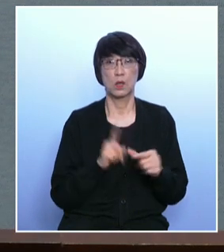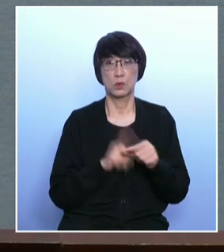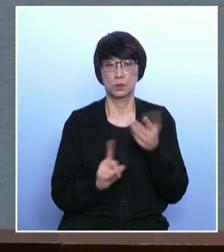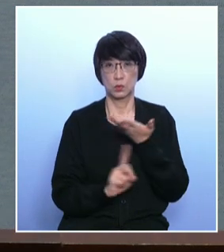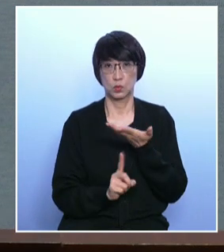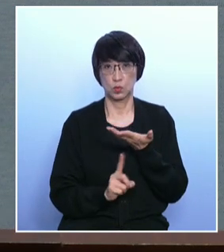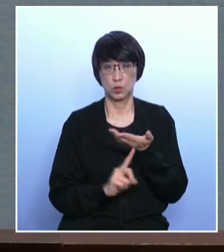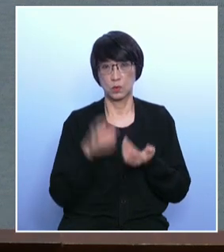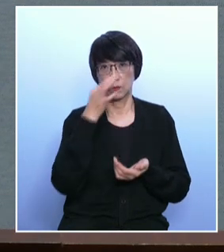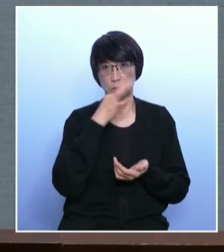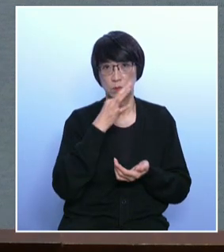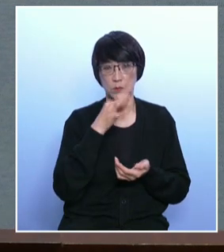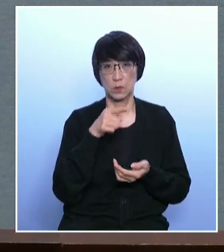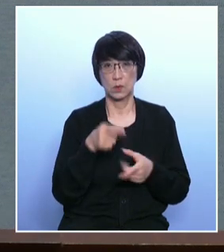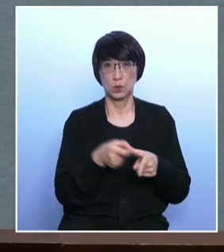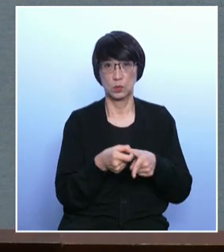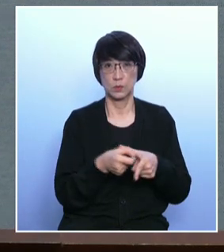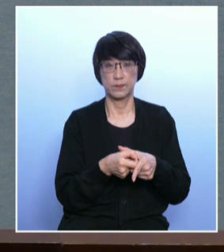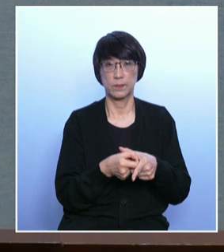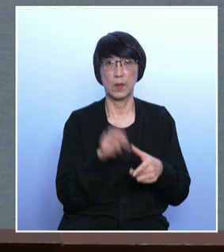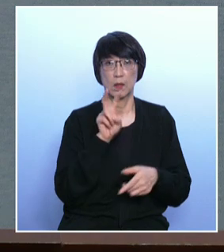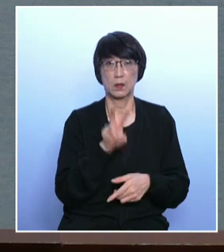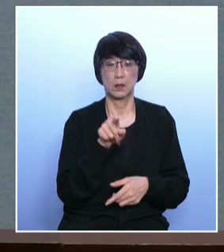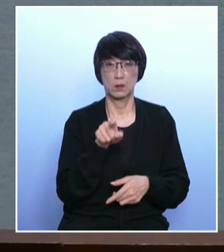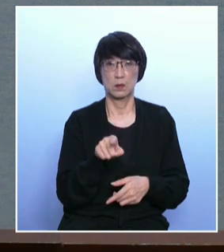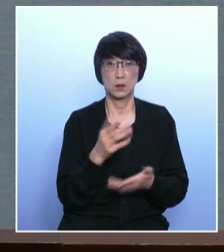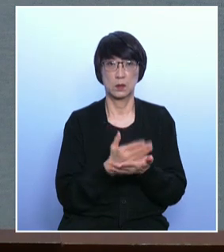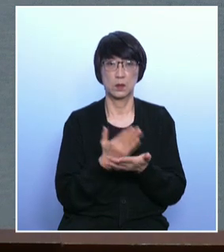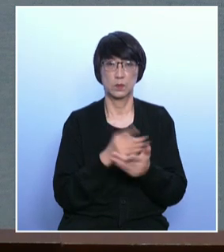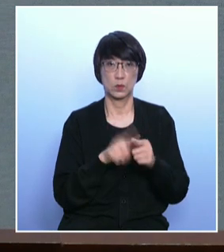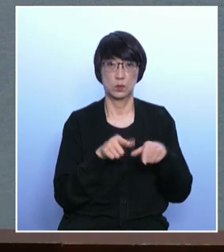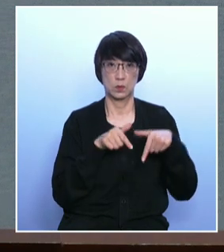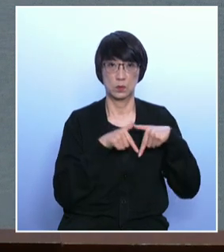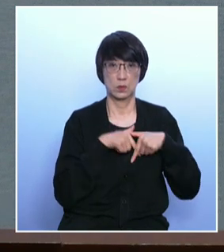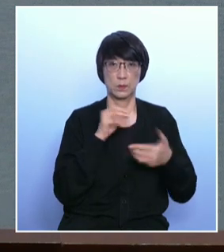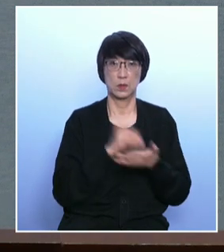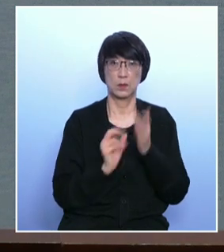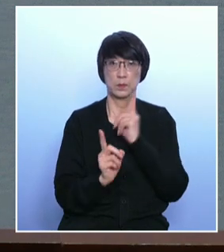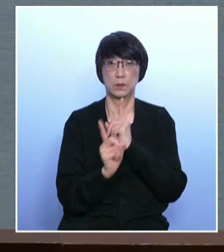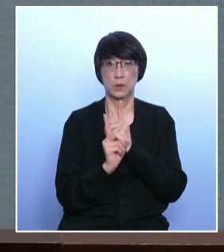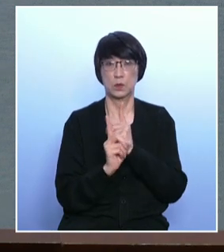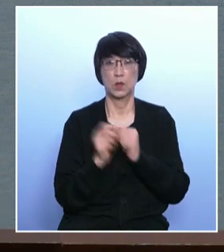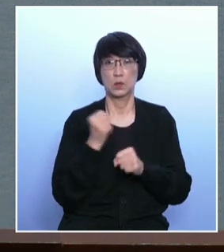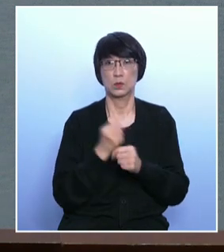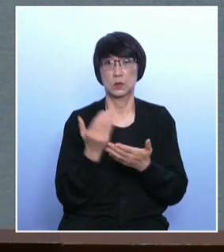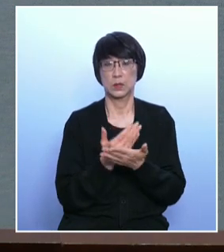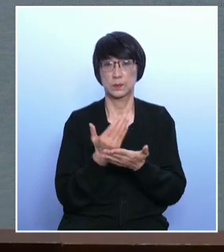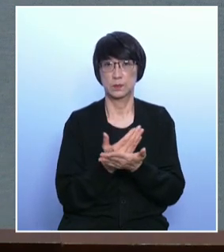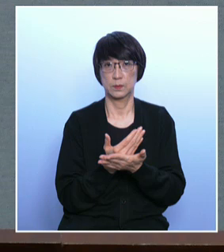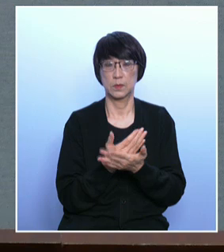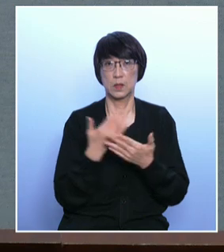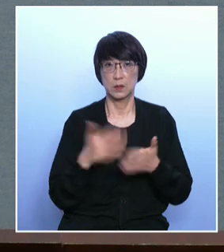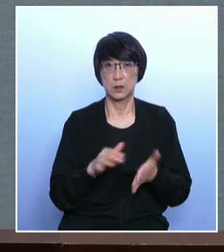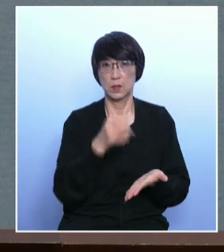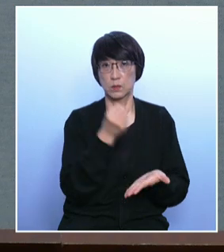with international standards. So proprietary CM medicines manufacturers can refer to